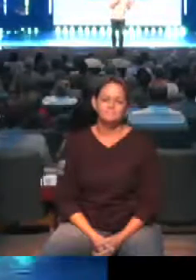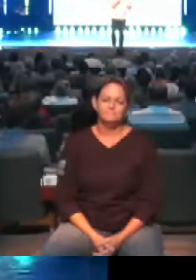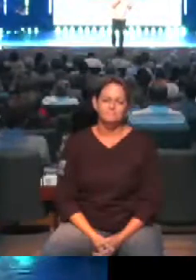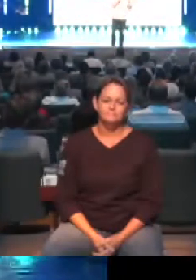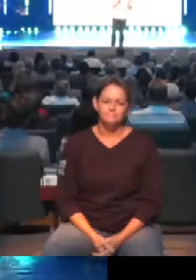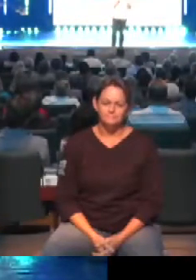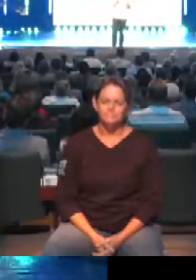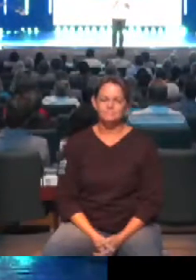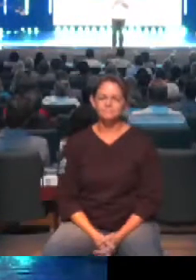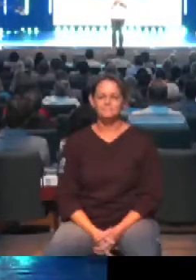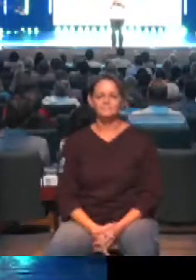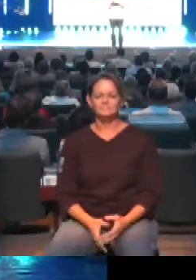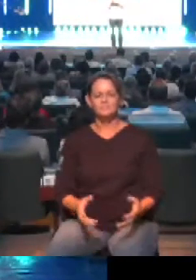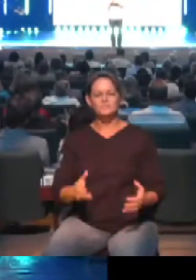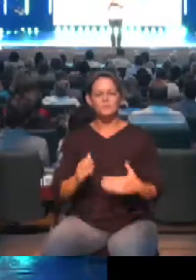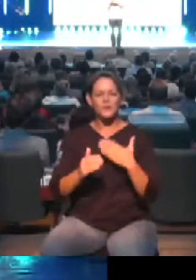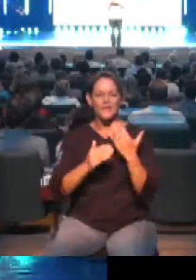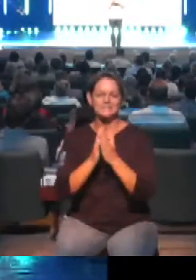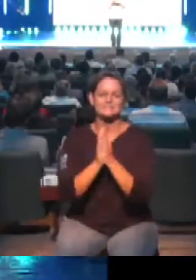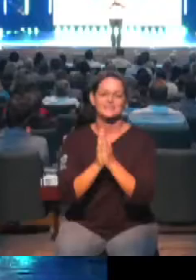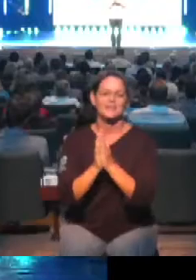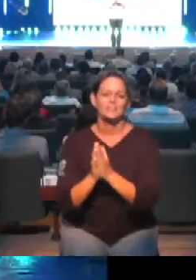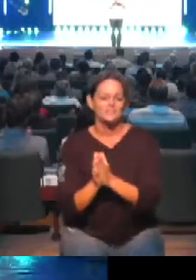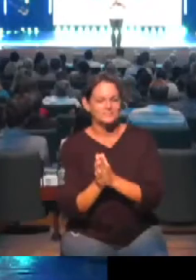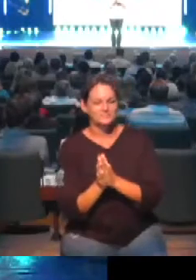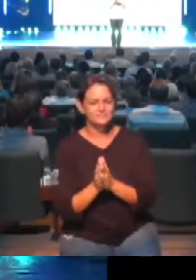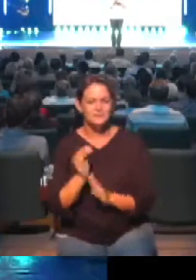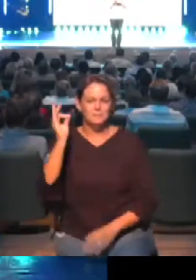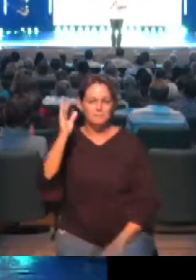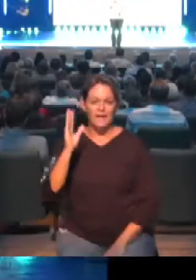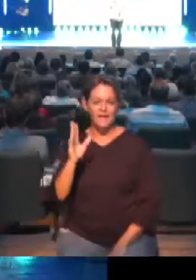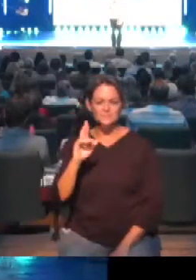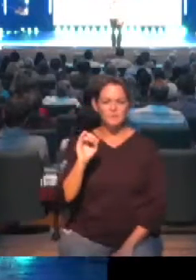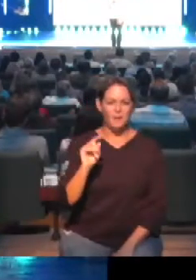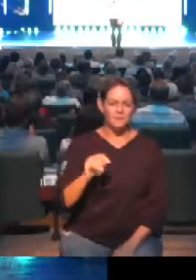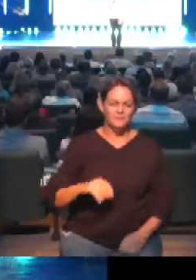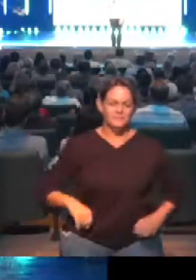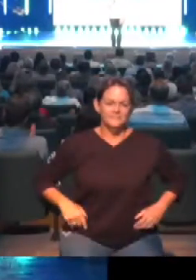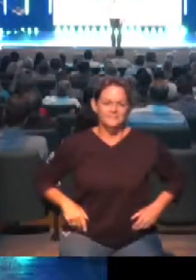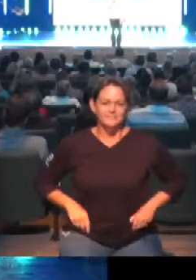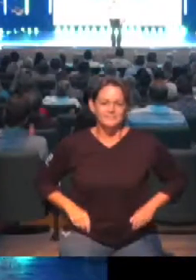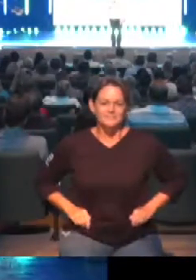Amen. Can you put your hands together for that message from Pastor Robert?